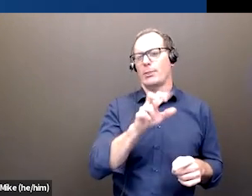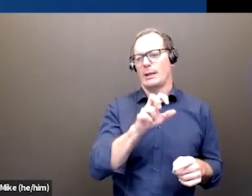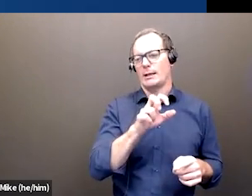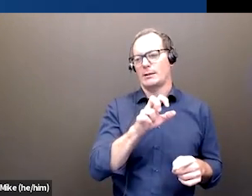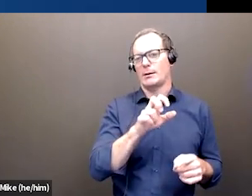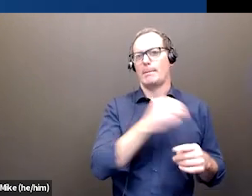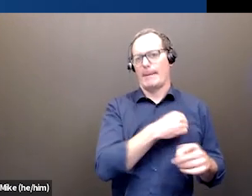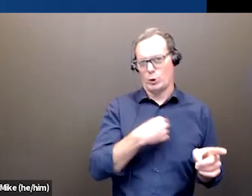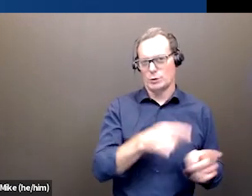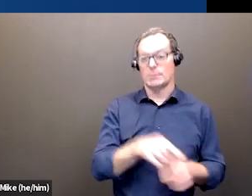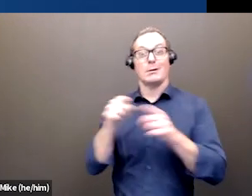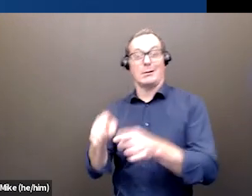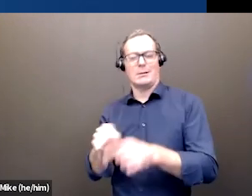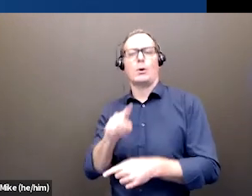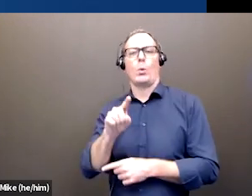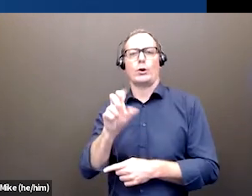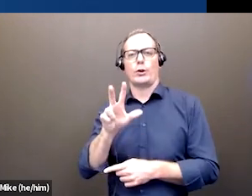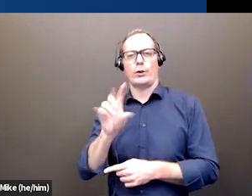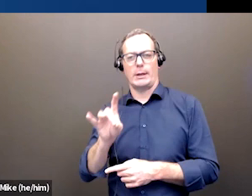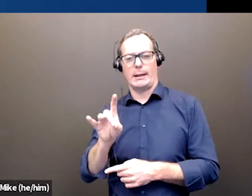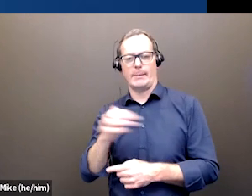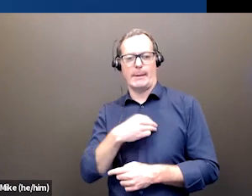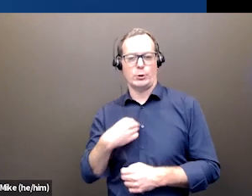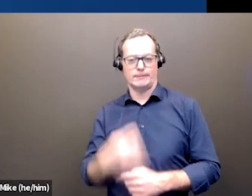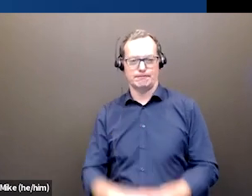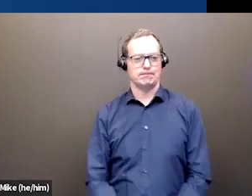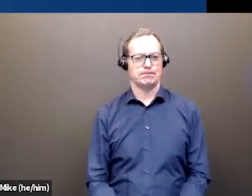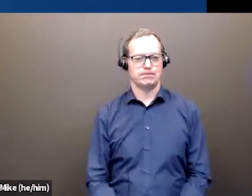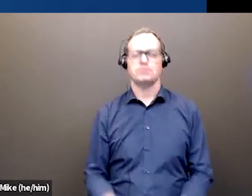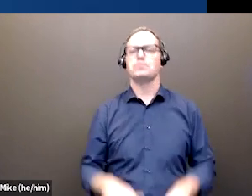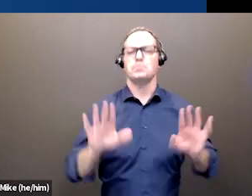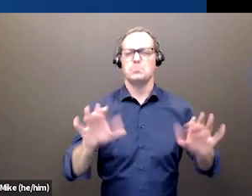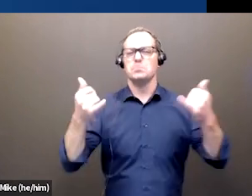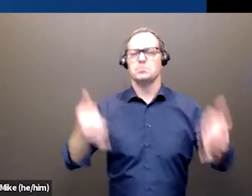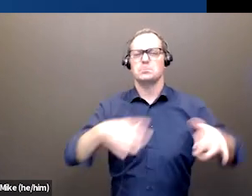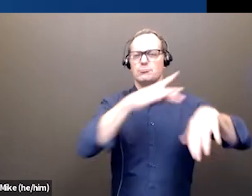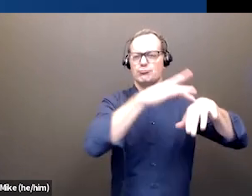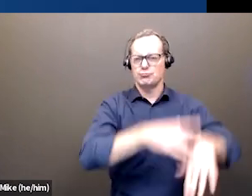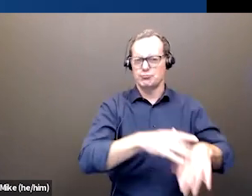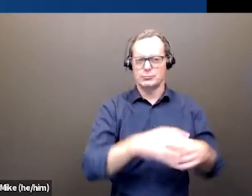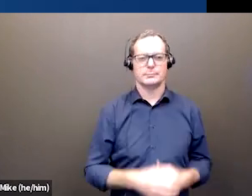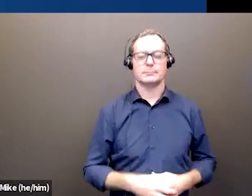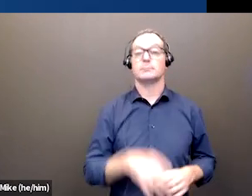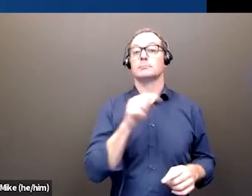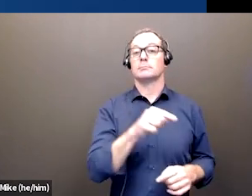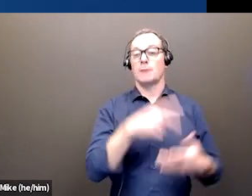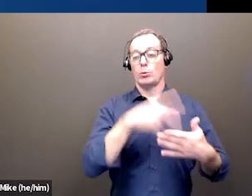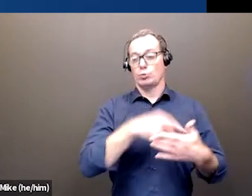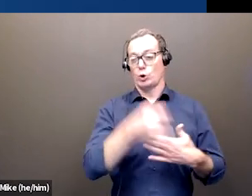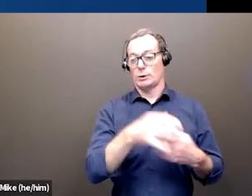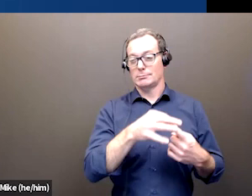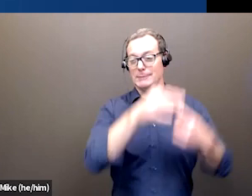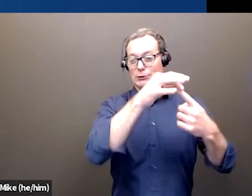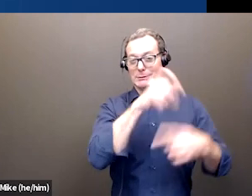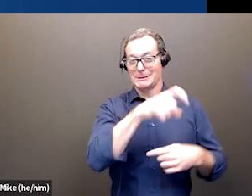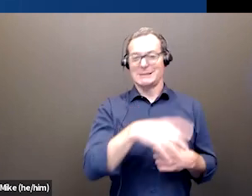138. So here's a brief overview of each project. The special needs project supports